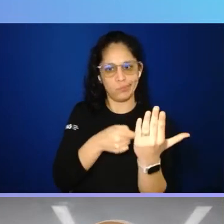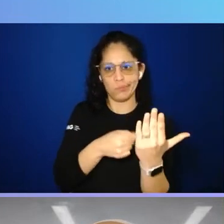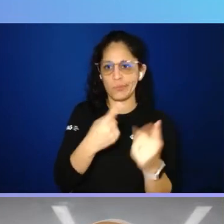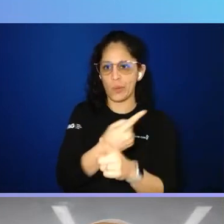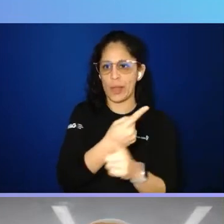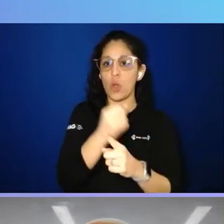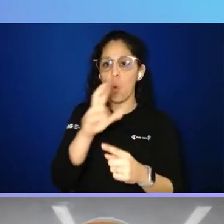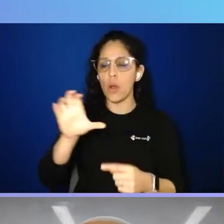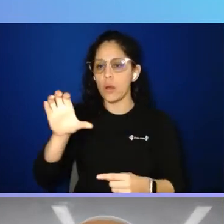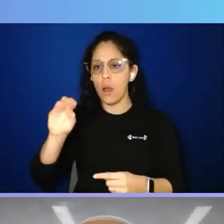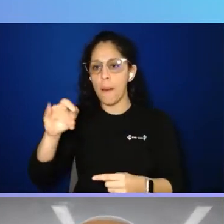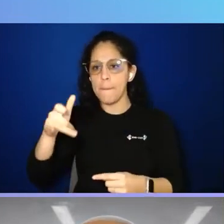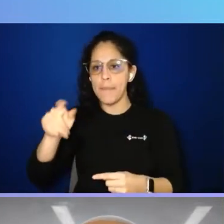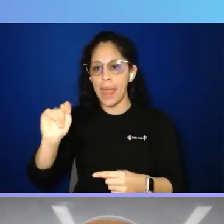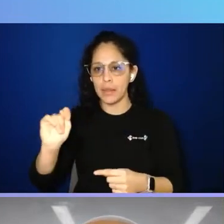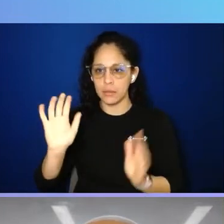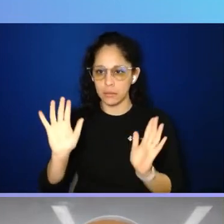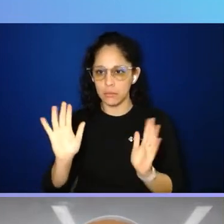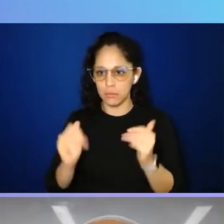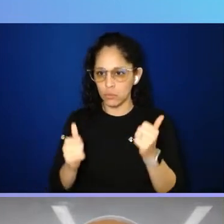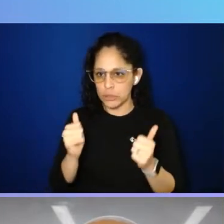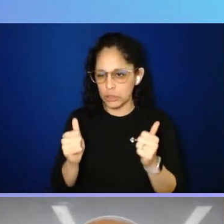compact.